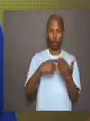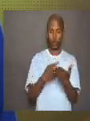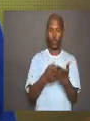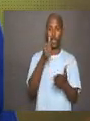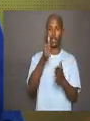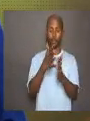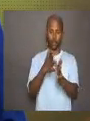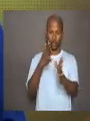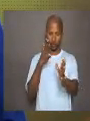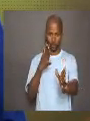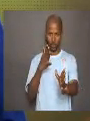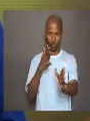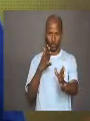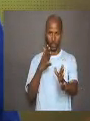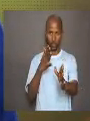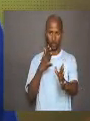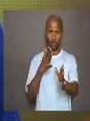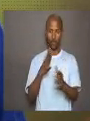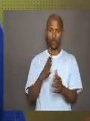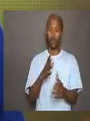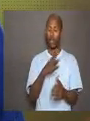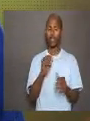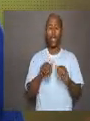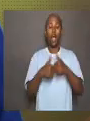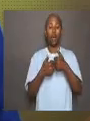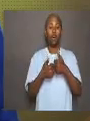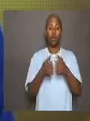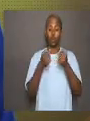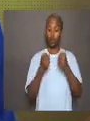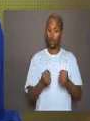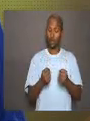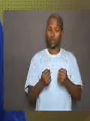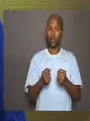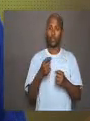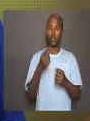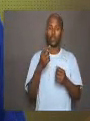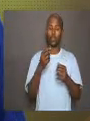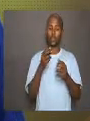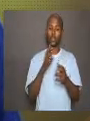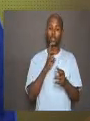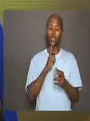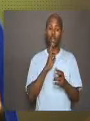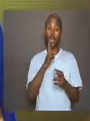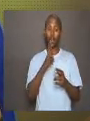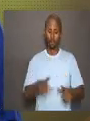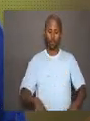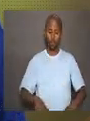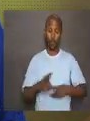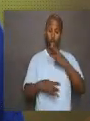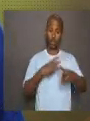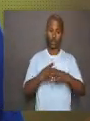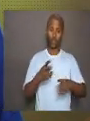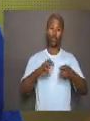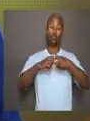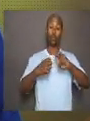about arithmetic sequences and how they can be applied to real-world